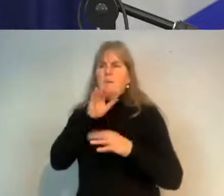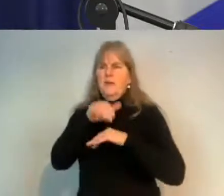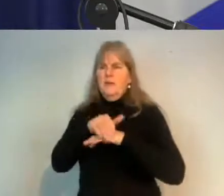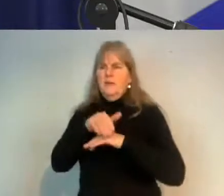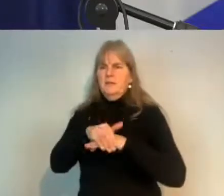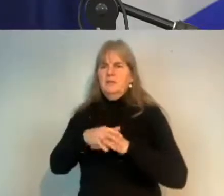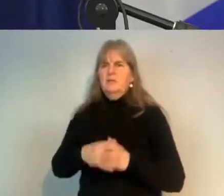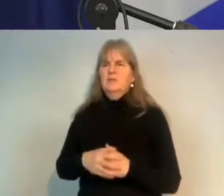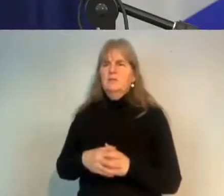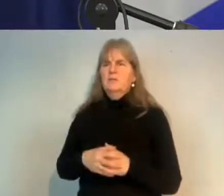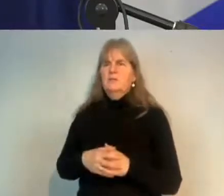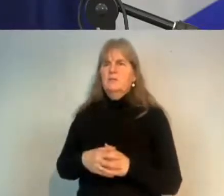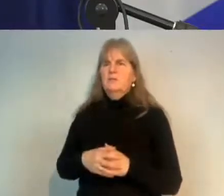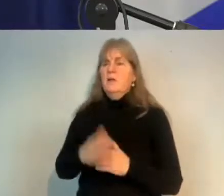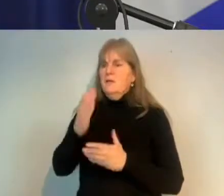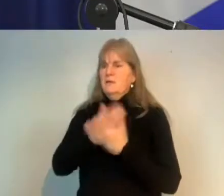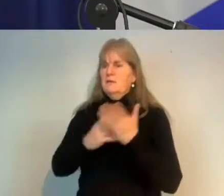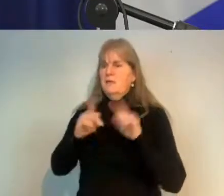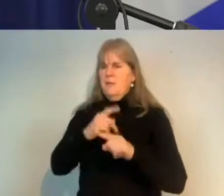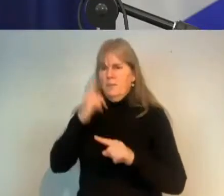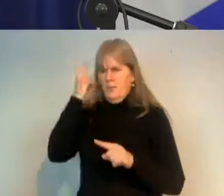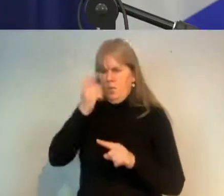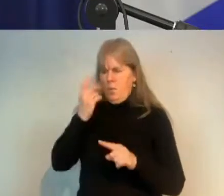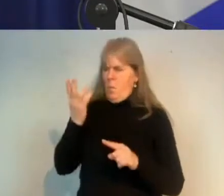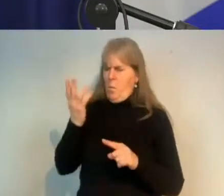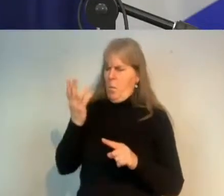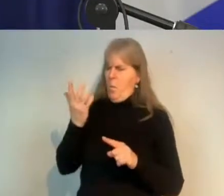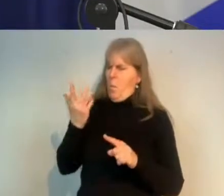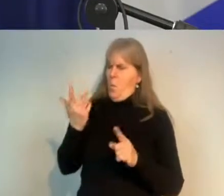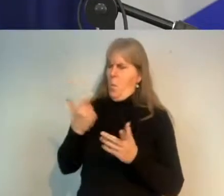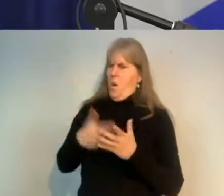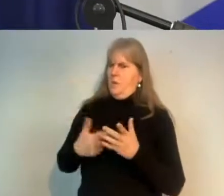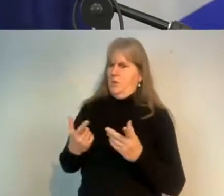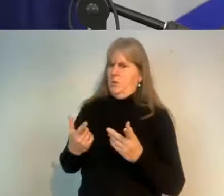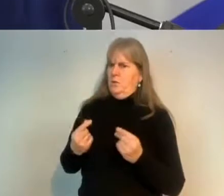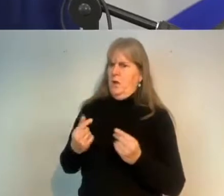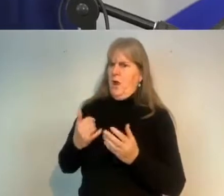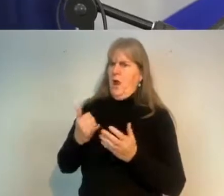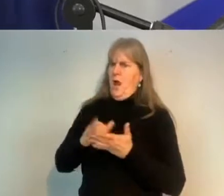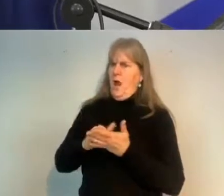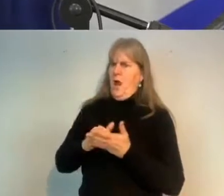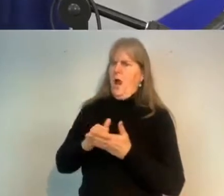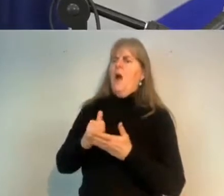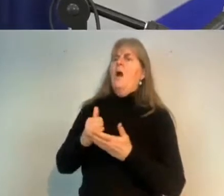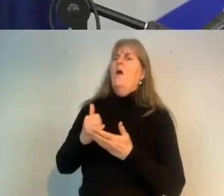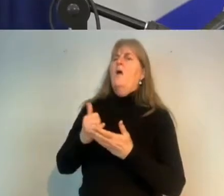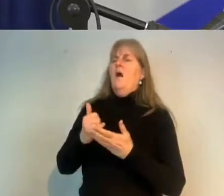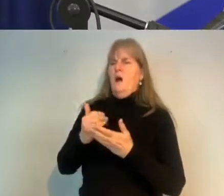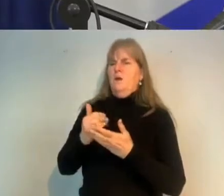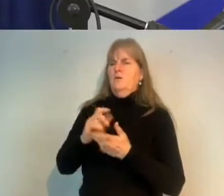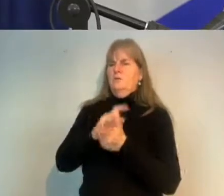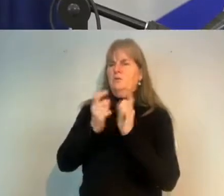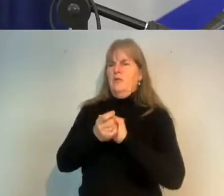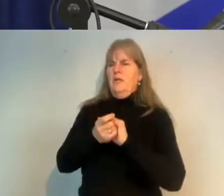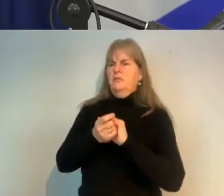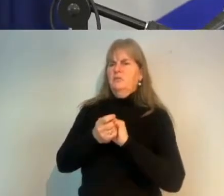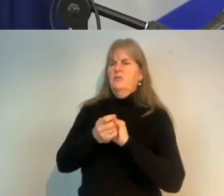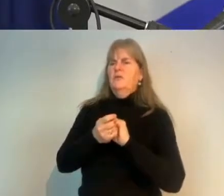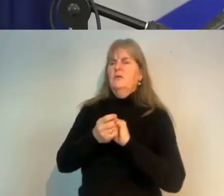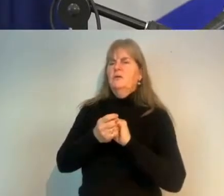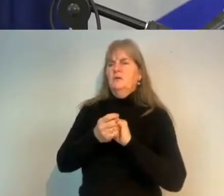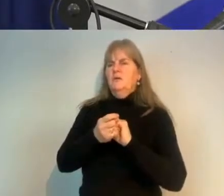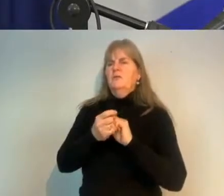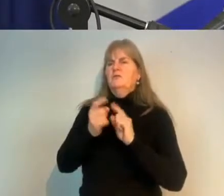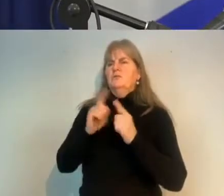Some people are wondering, what would it take for us to move to virtual learning, online learning, or other options?